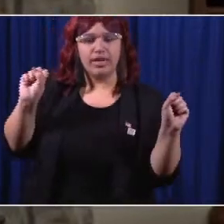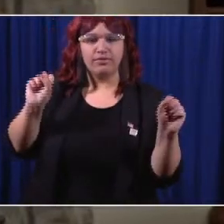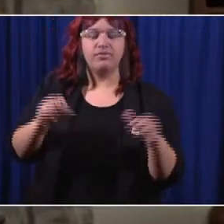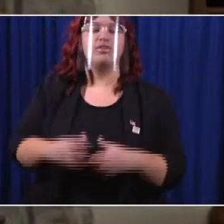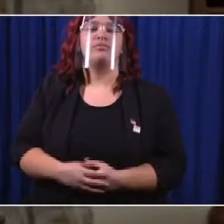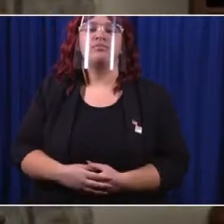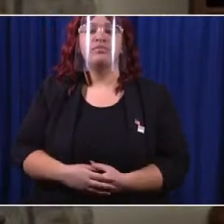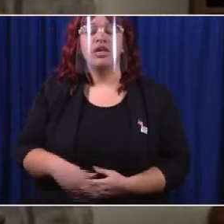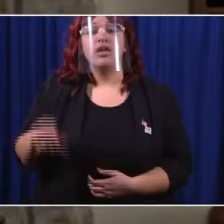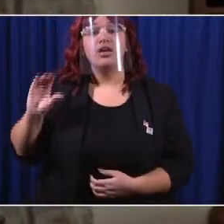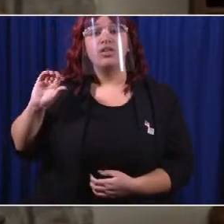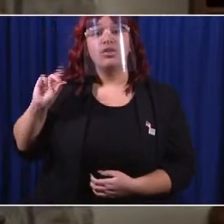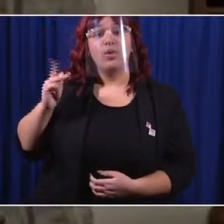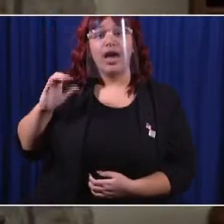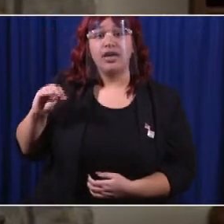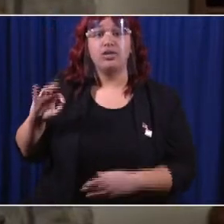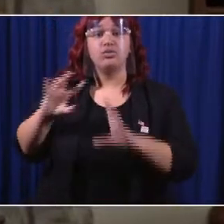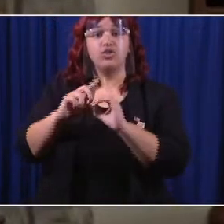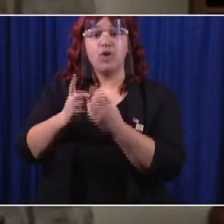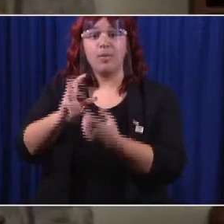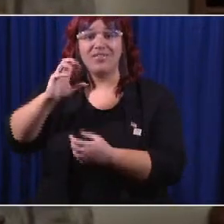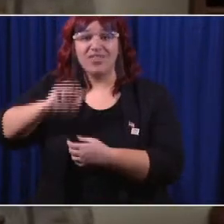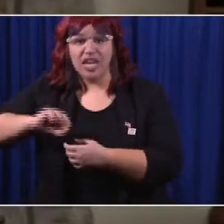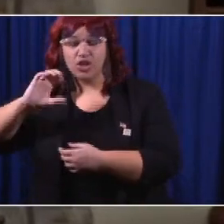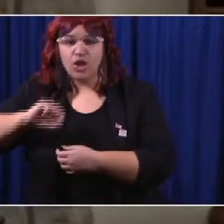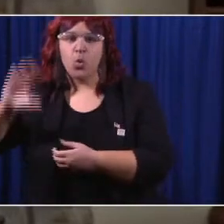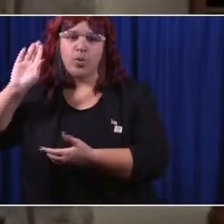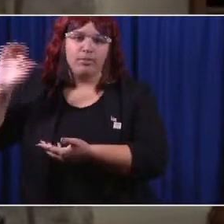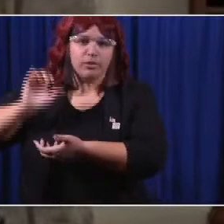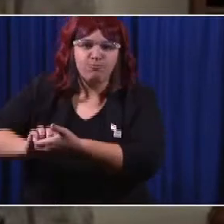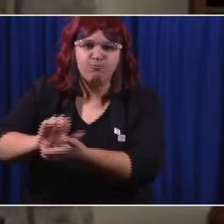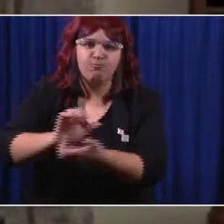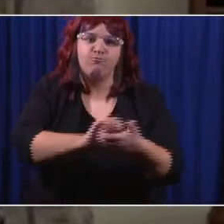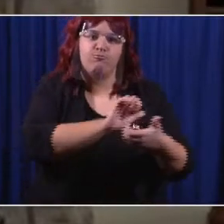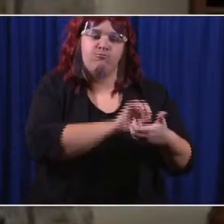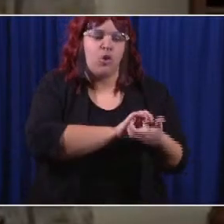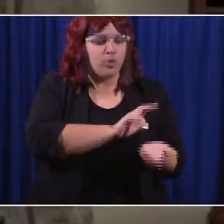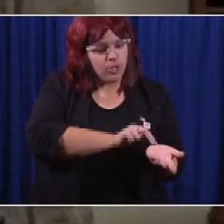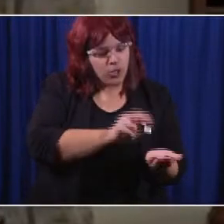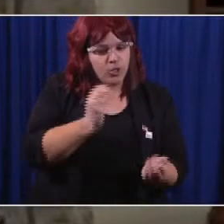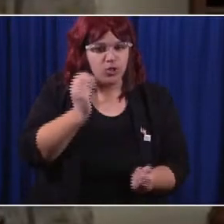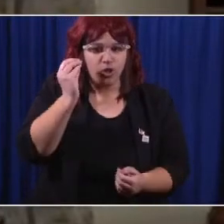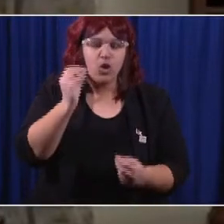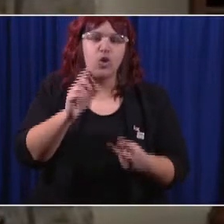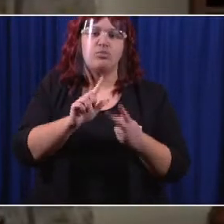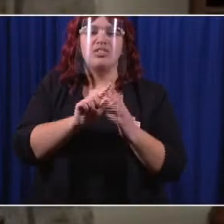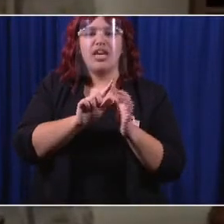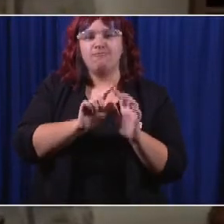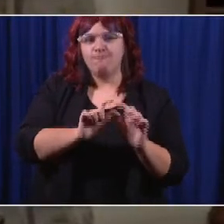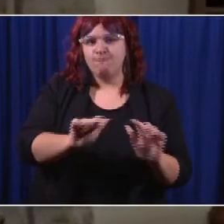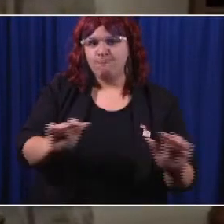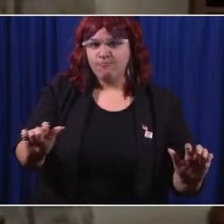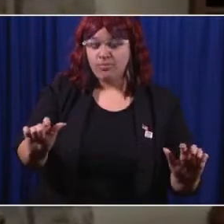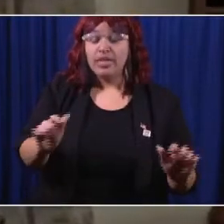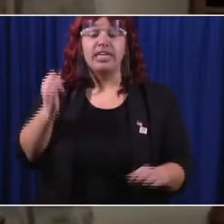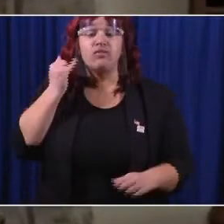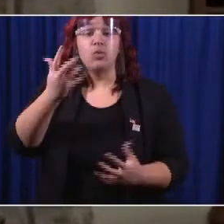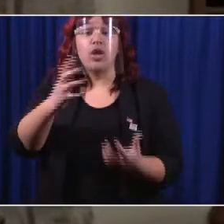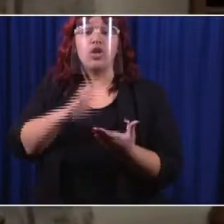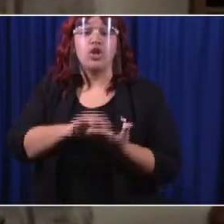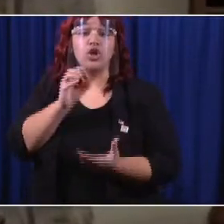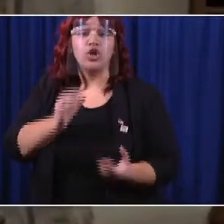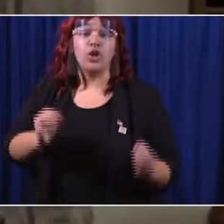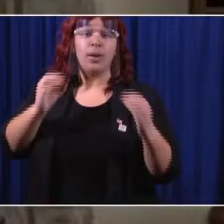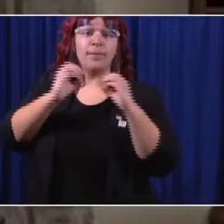assisted living centers, and adult daycare centers to promote these critical funds. For more information about this new program that